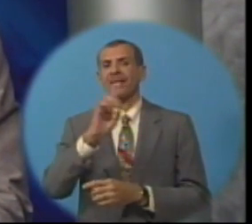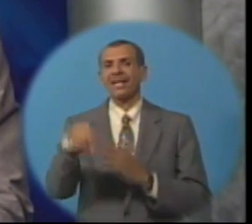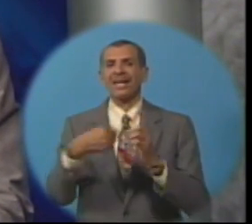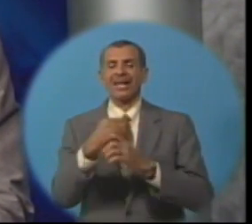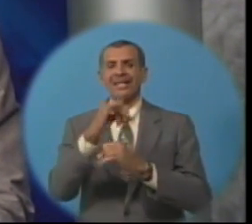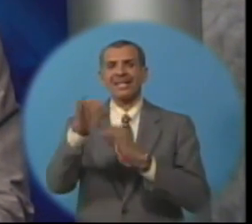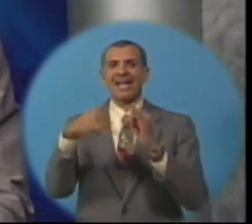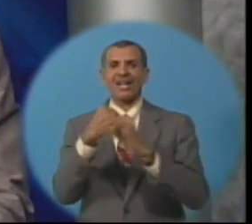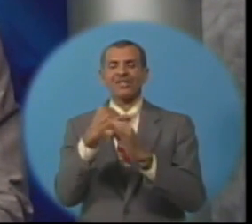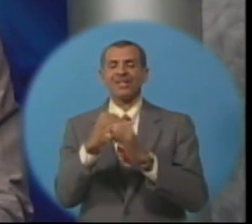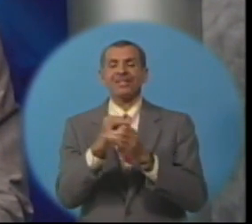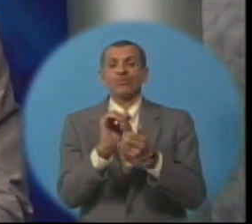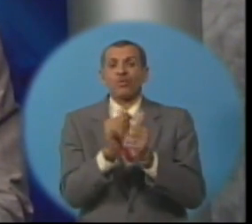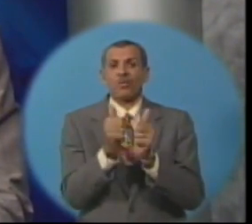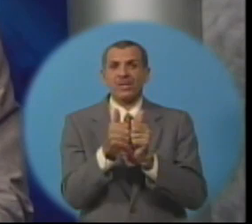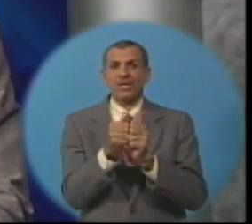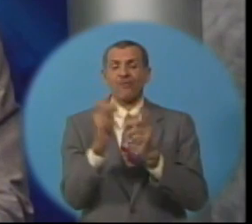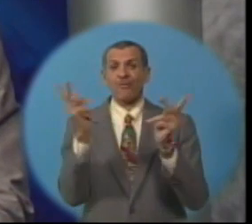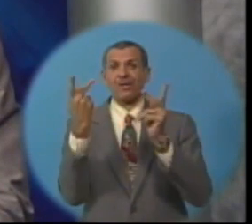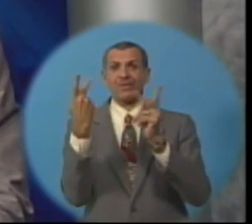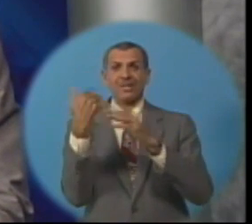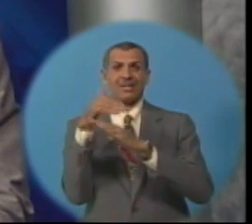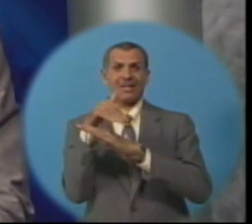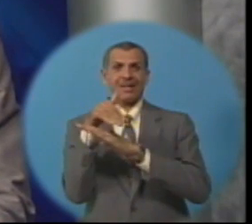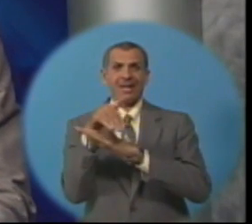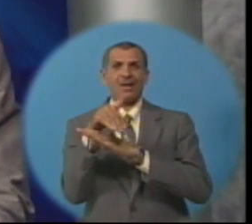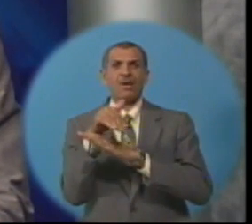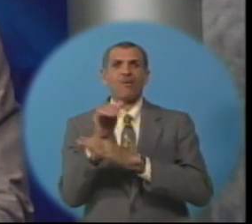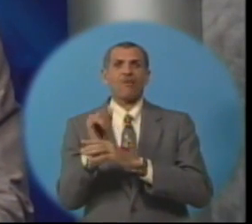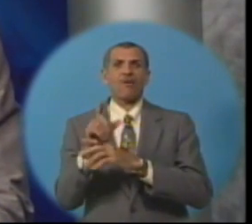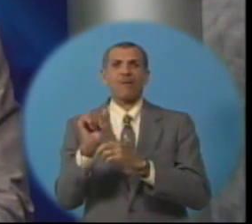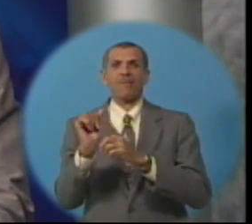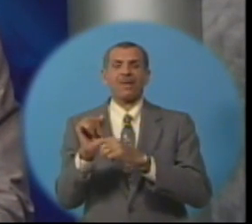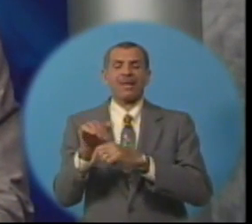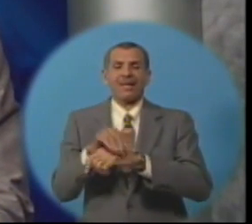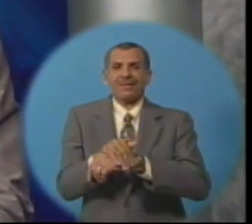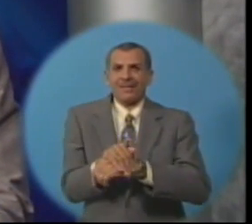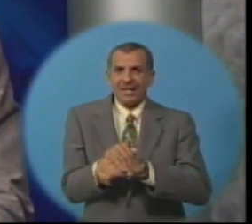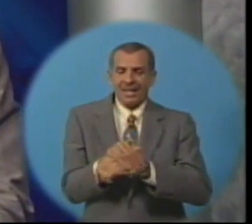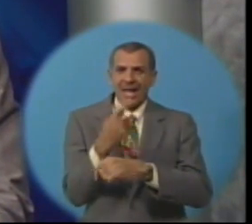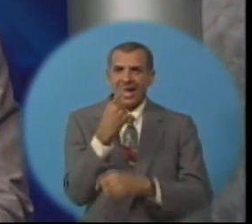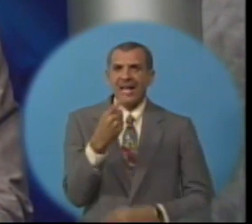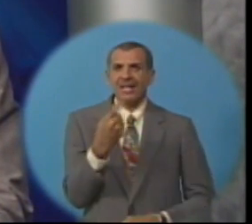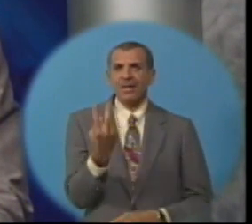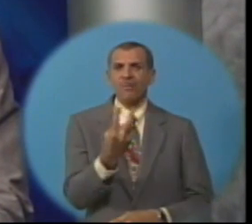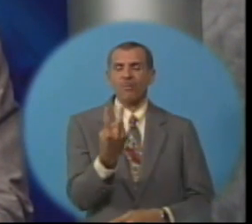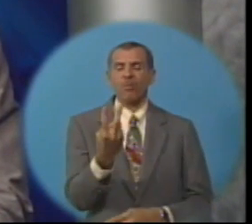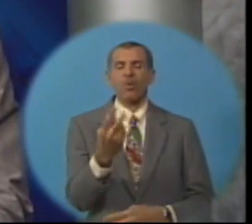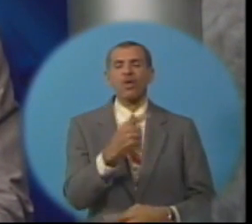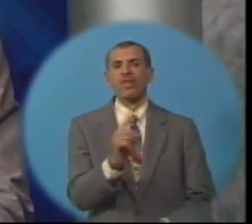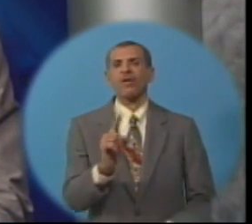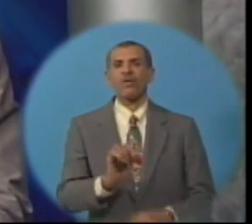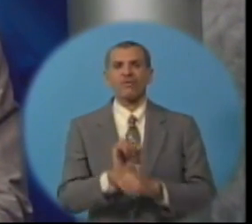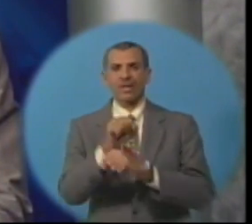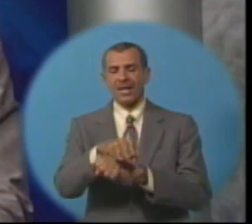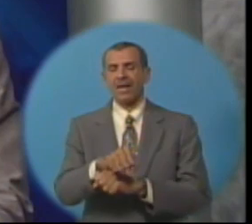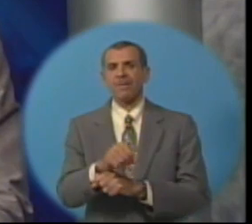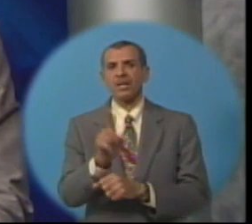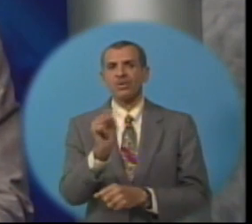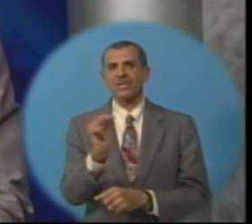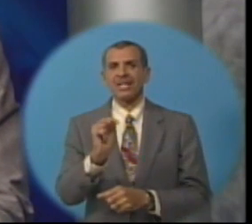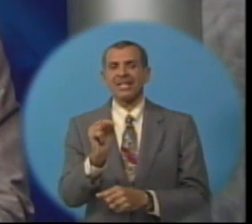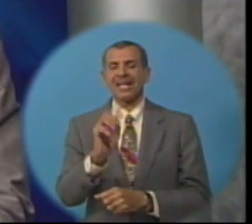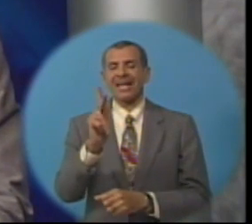International Series with victory tonight over England. They both have a 1-1 record, having both defeated New Zealand earlier this week at